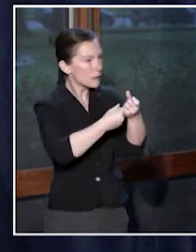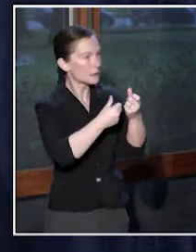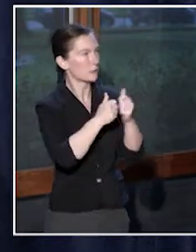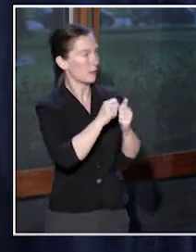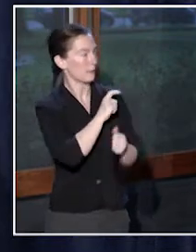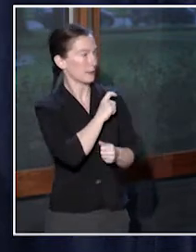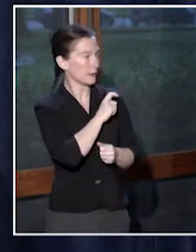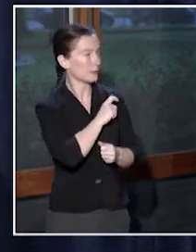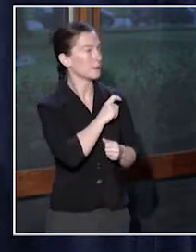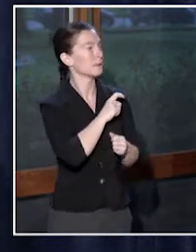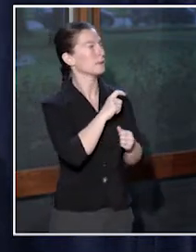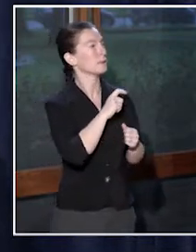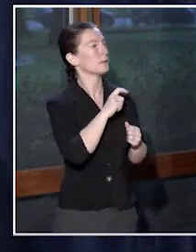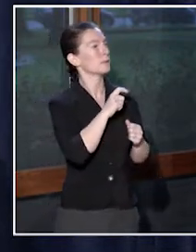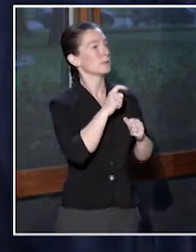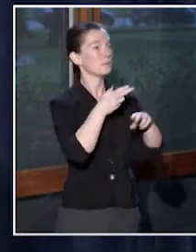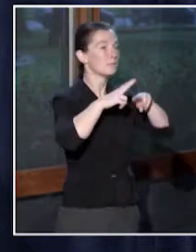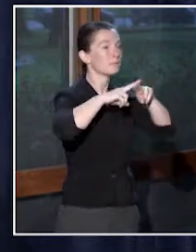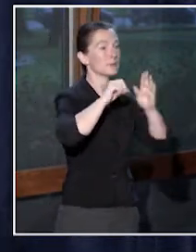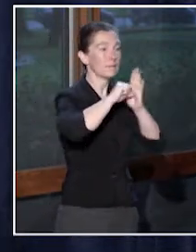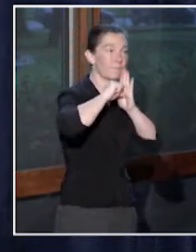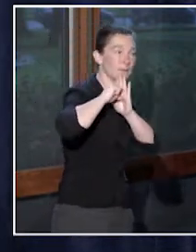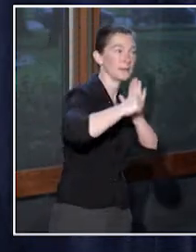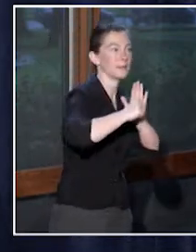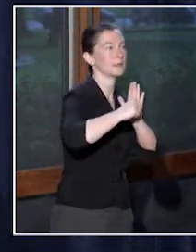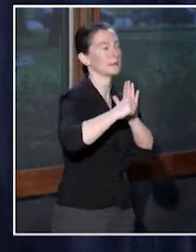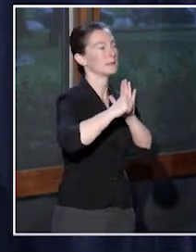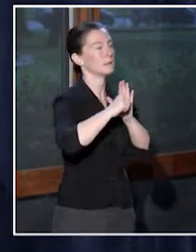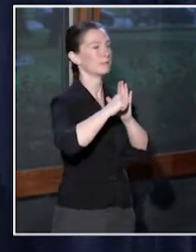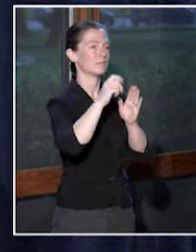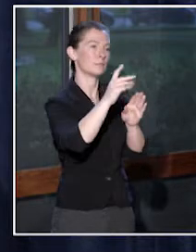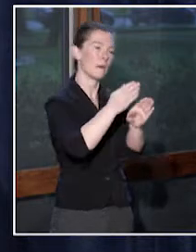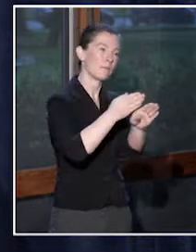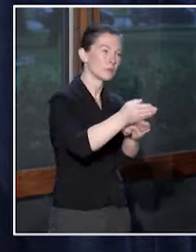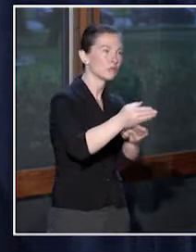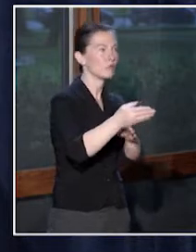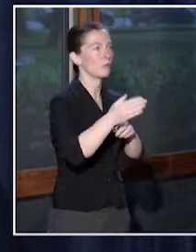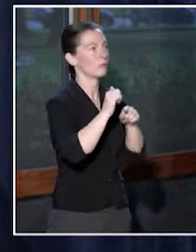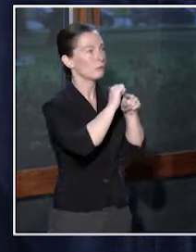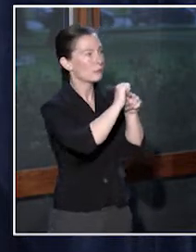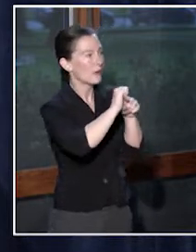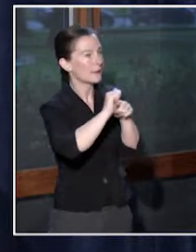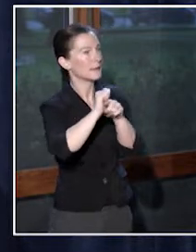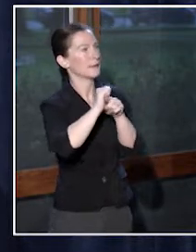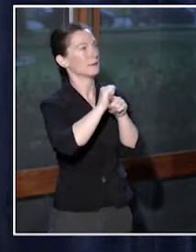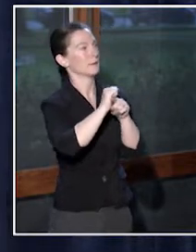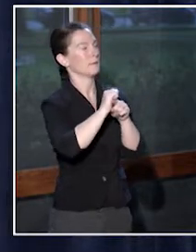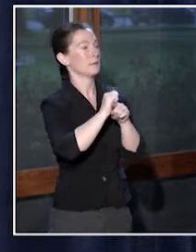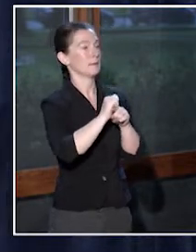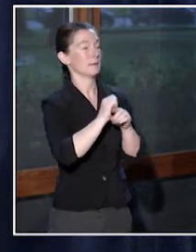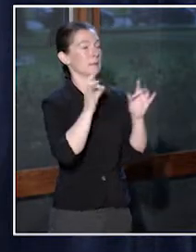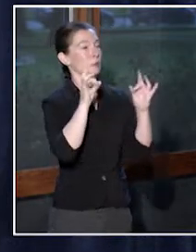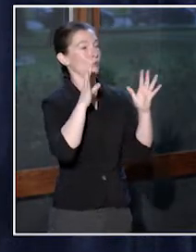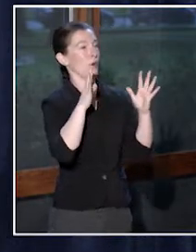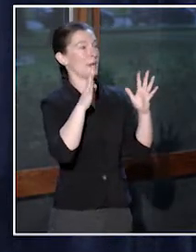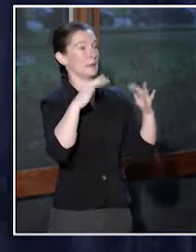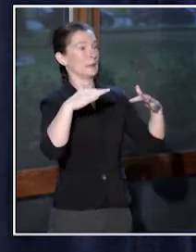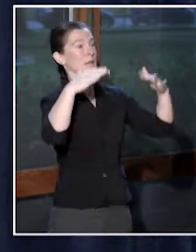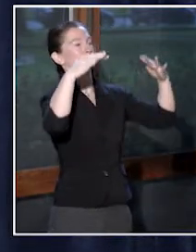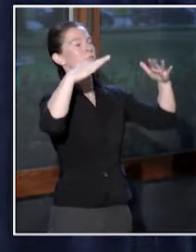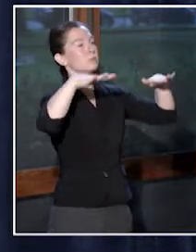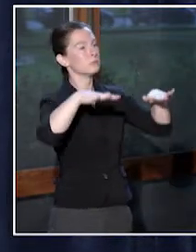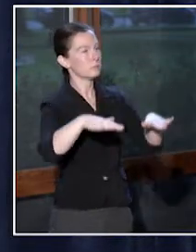an increased emphasis on professionalism, training, and de-escalation strategies, one who understood